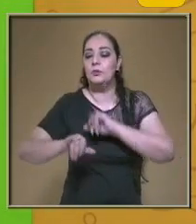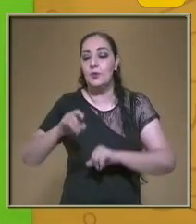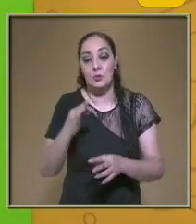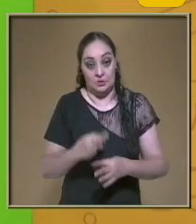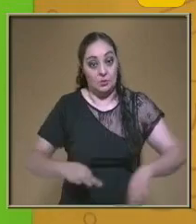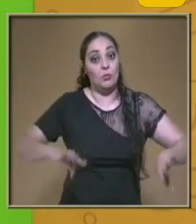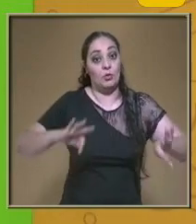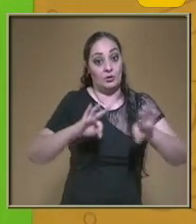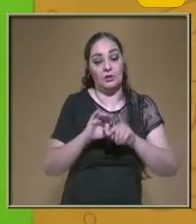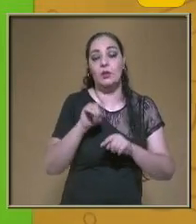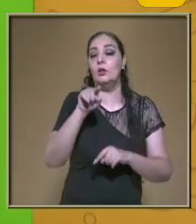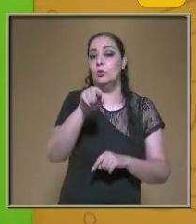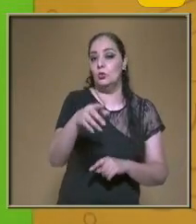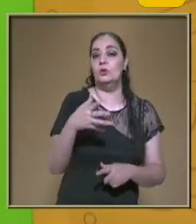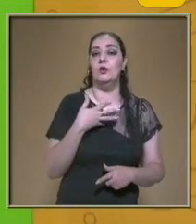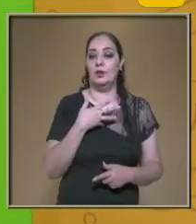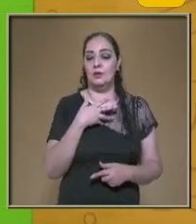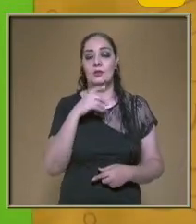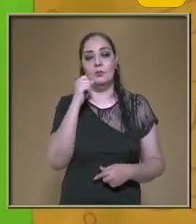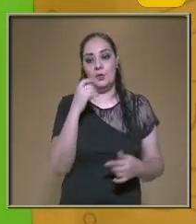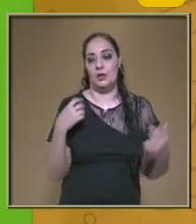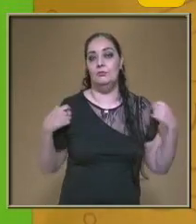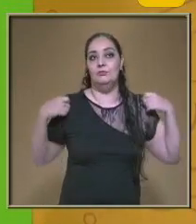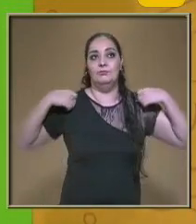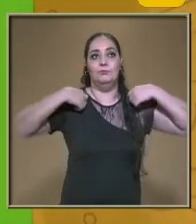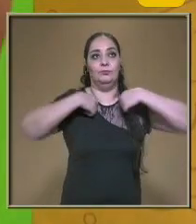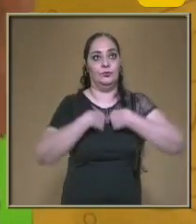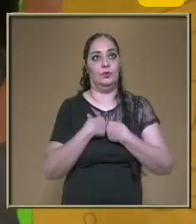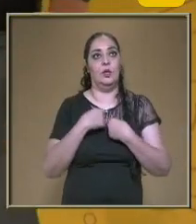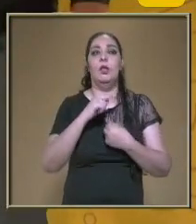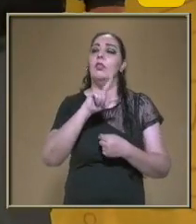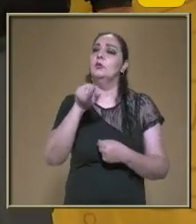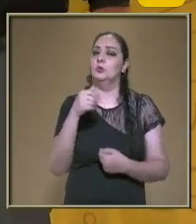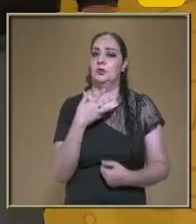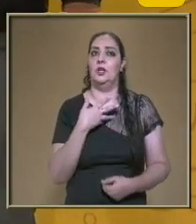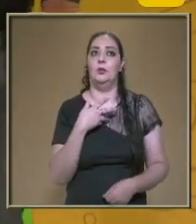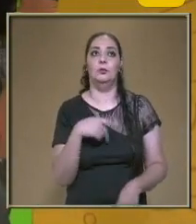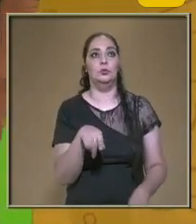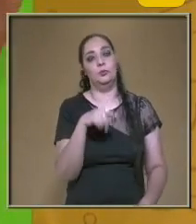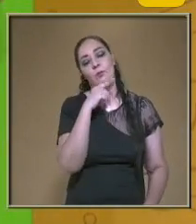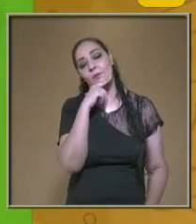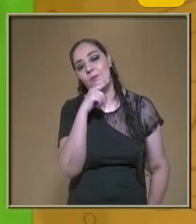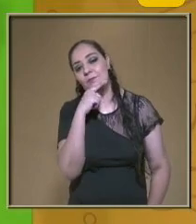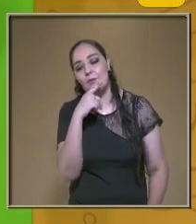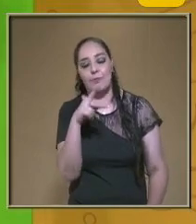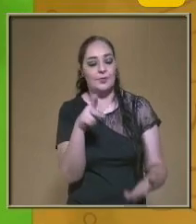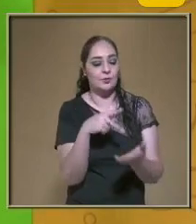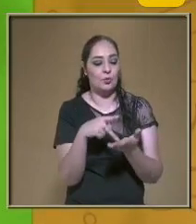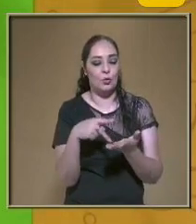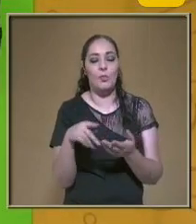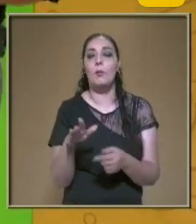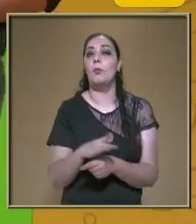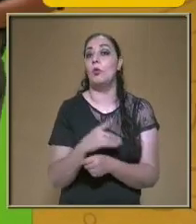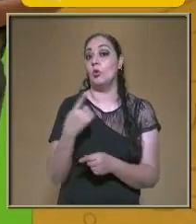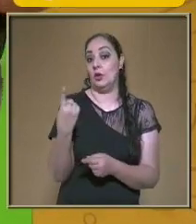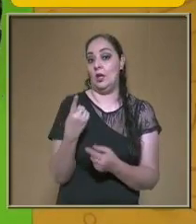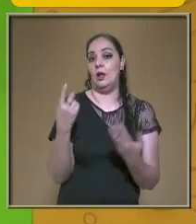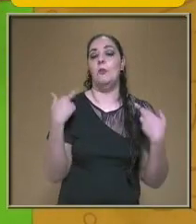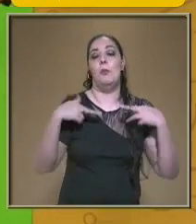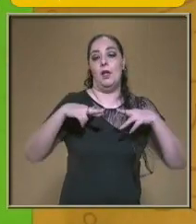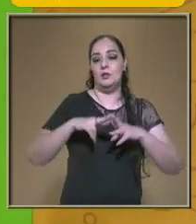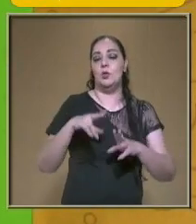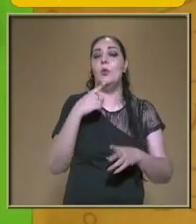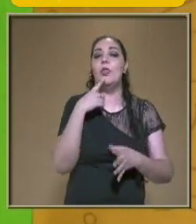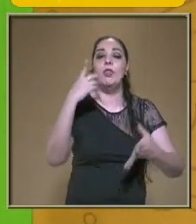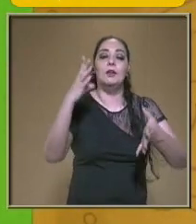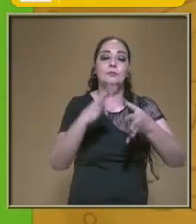very important that you use the lab coat. Then we have the pencil, the pen, yeah, because the teacher is going to